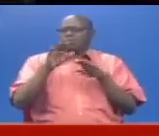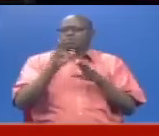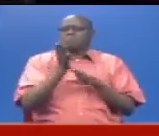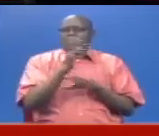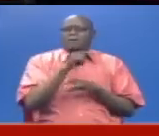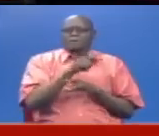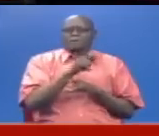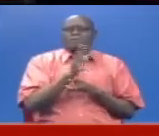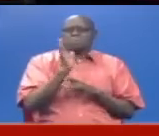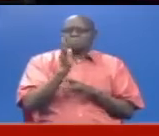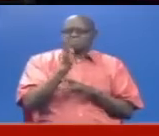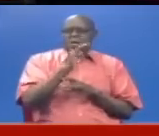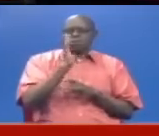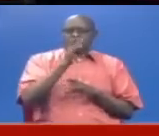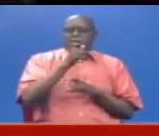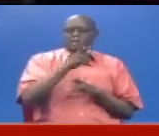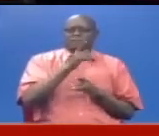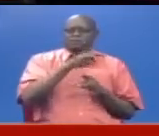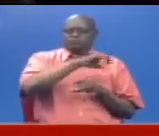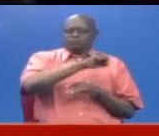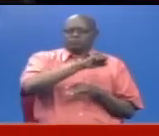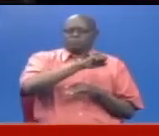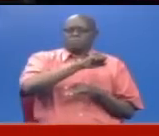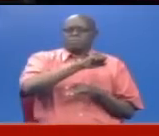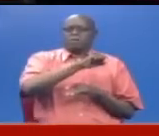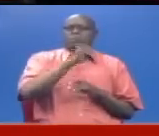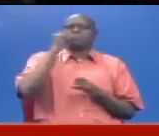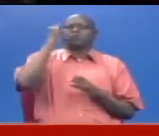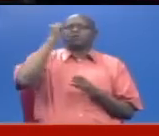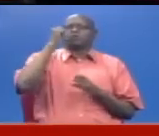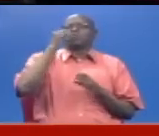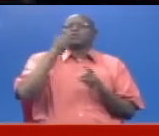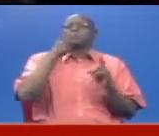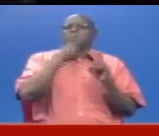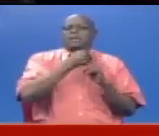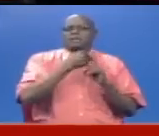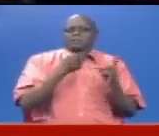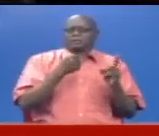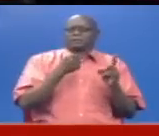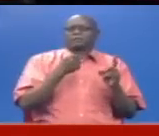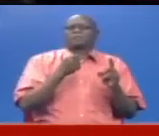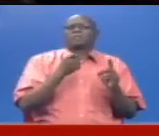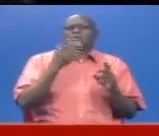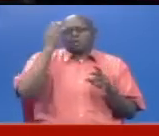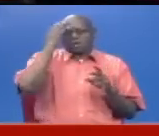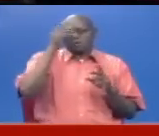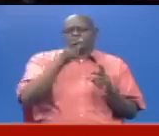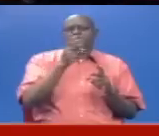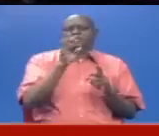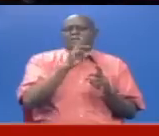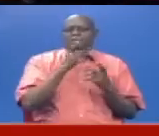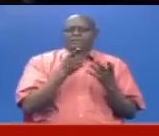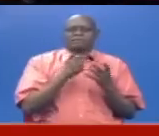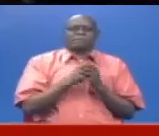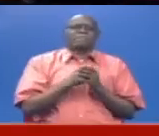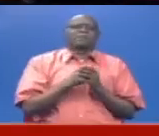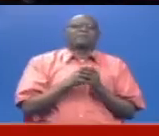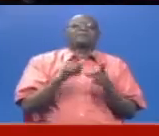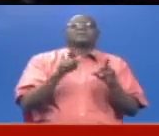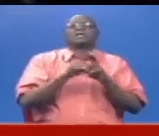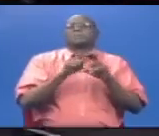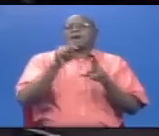we'll come back to that, and sort of trying to see if this has any political impact. Yes. And especially, we know when we're at the tail end of this race. Achieng, I also just want to get a sense of